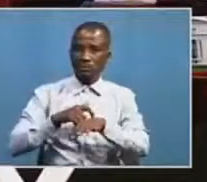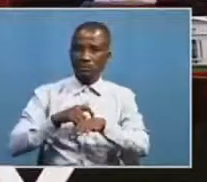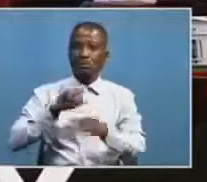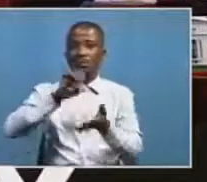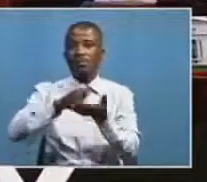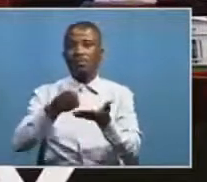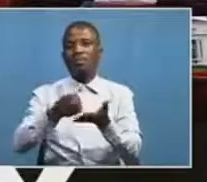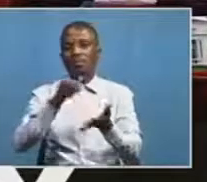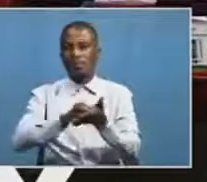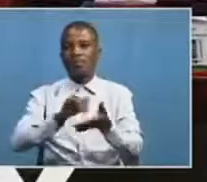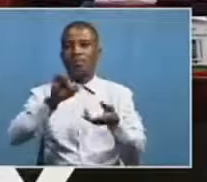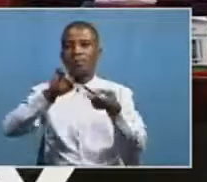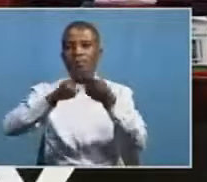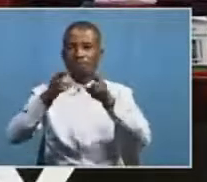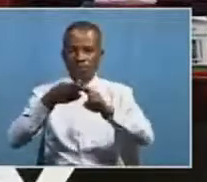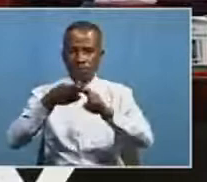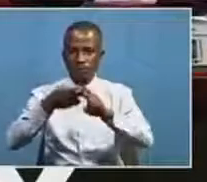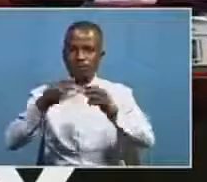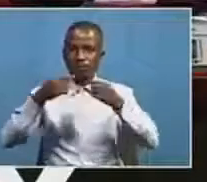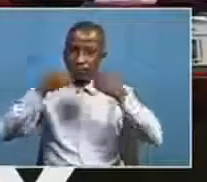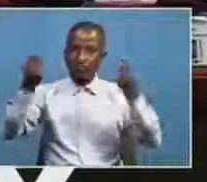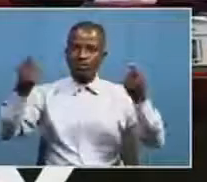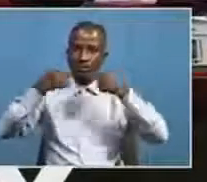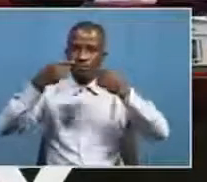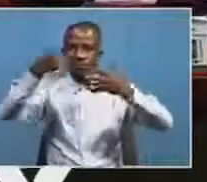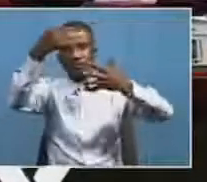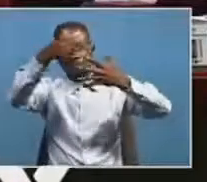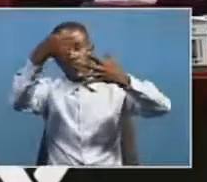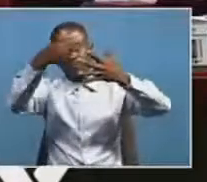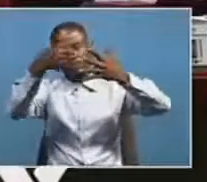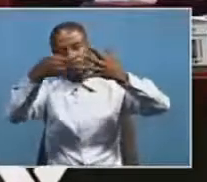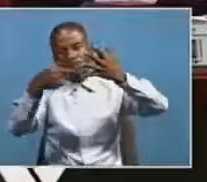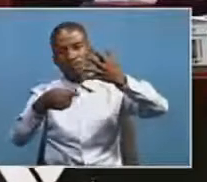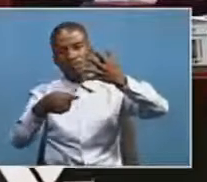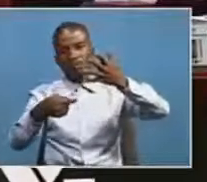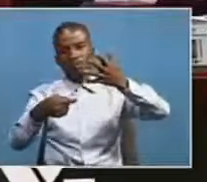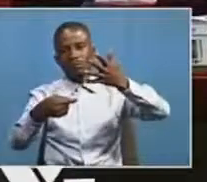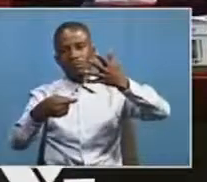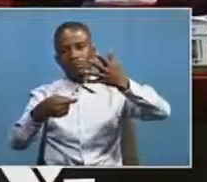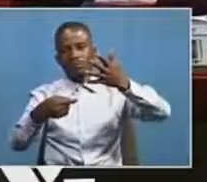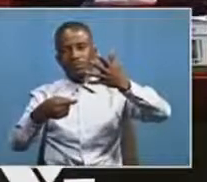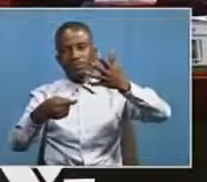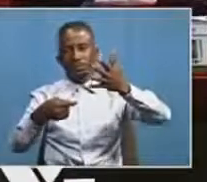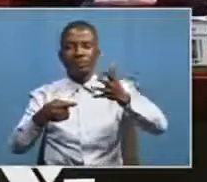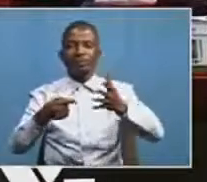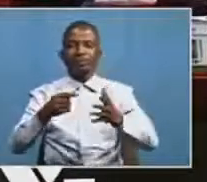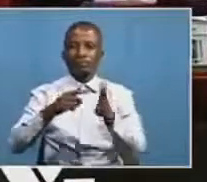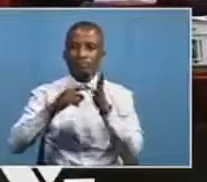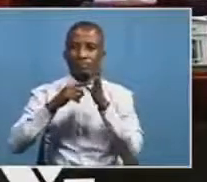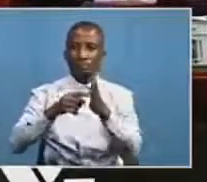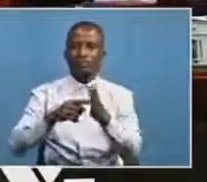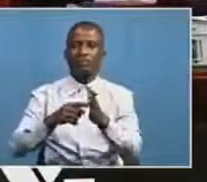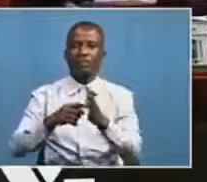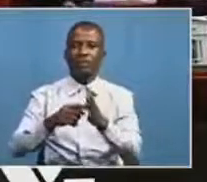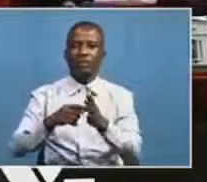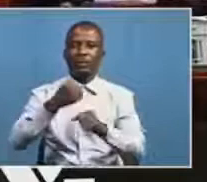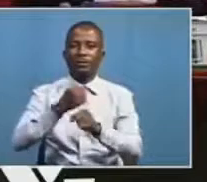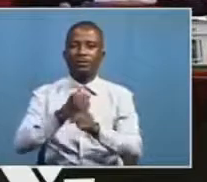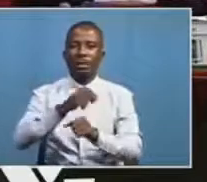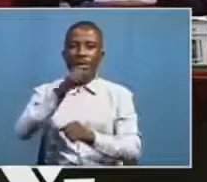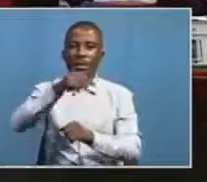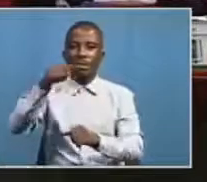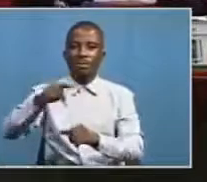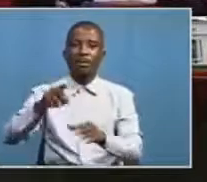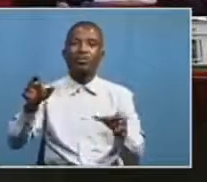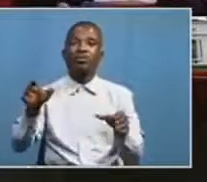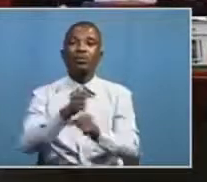that the figures that were announced by the chairperson of the first respondent clearly gave the second respondent total valid votes